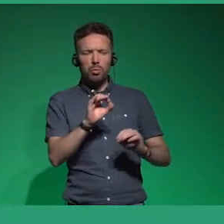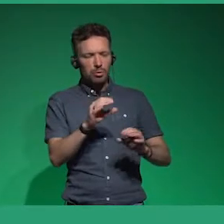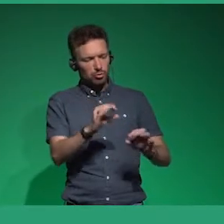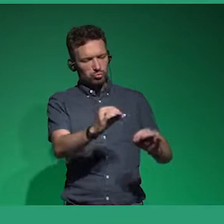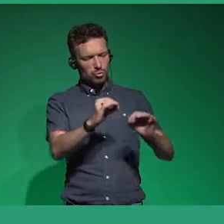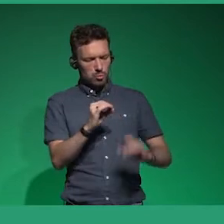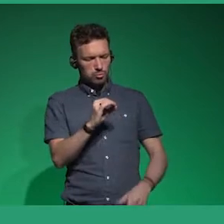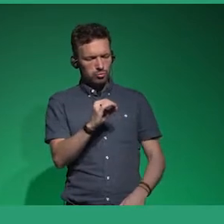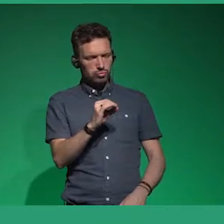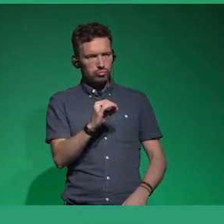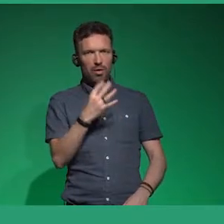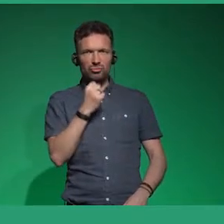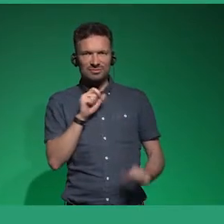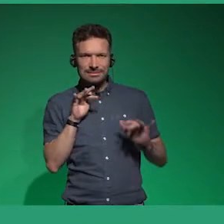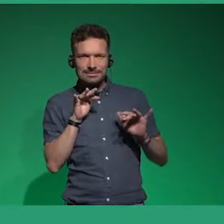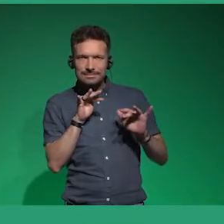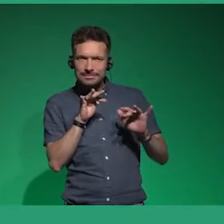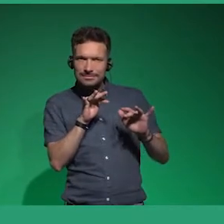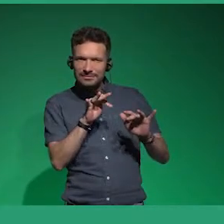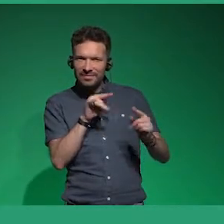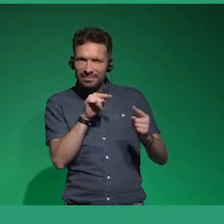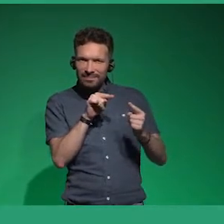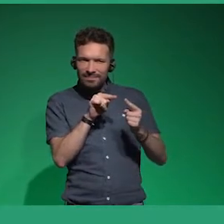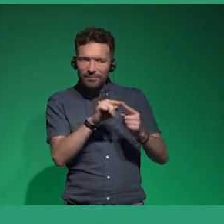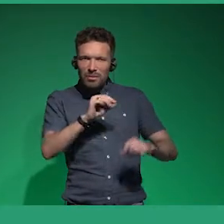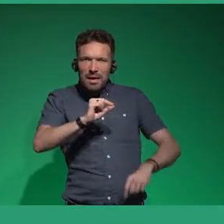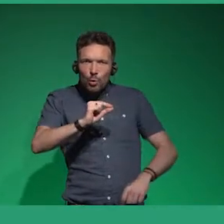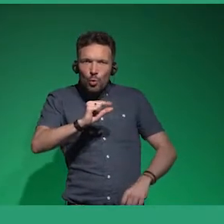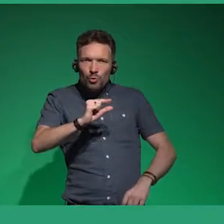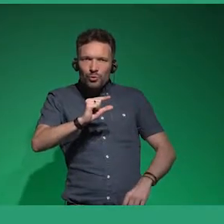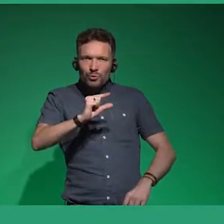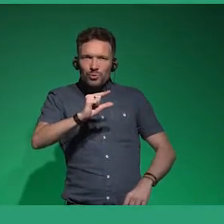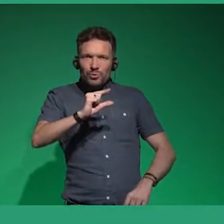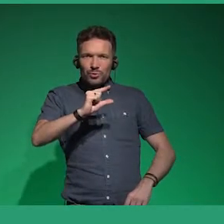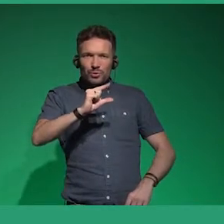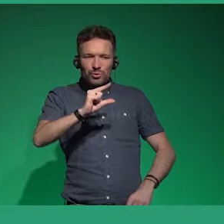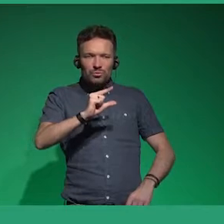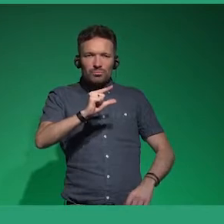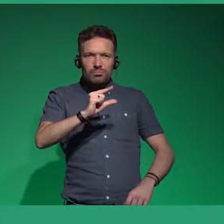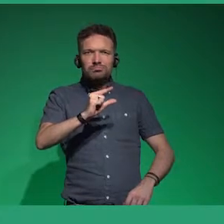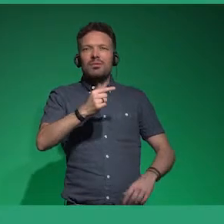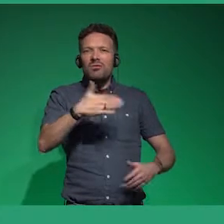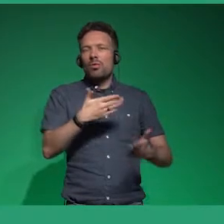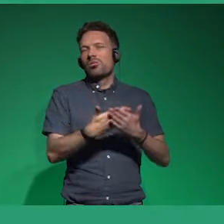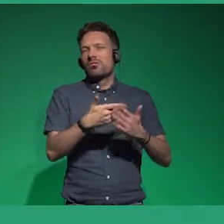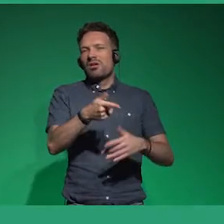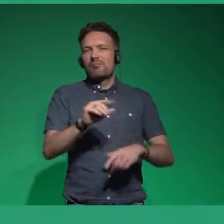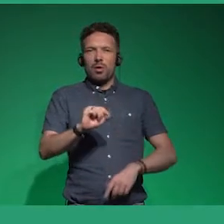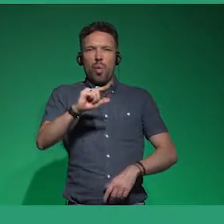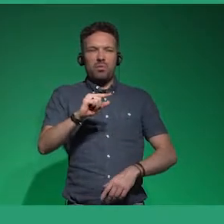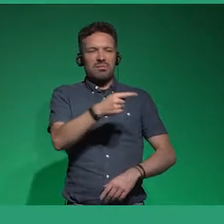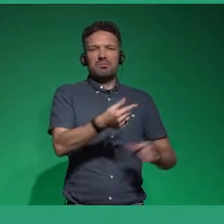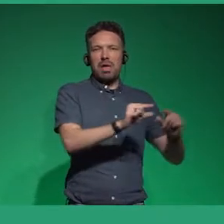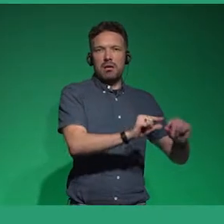Udah, ini udah jadi kalau yang mau coba. Yeah, anybody want to taste the coffee from Rimbang Baling Robusta brought by Sikukeluang.